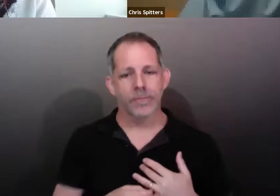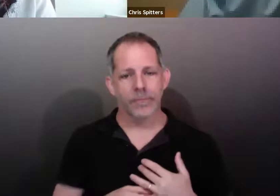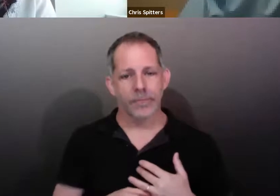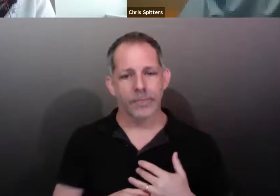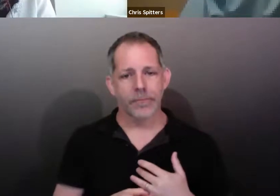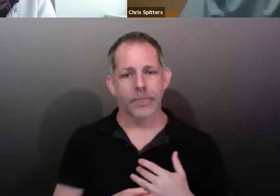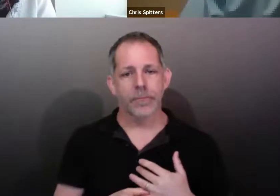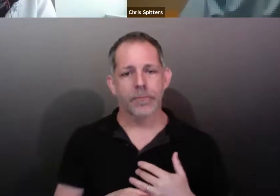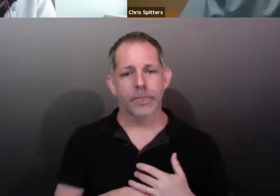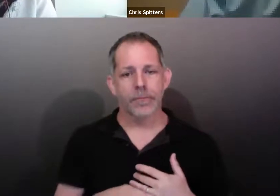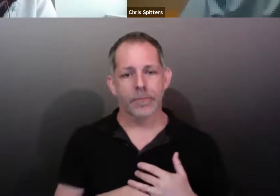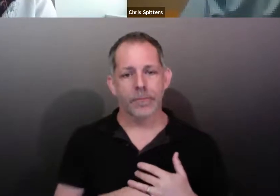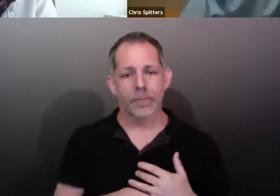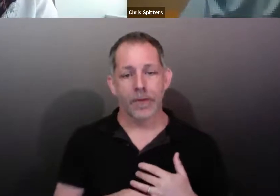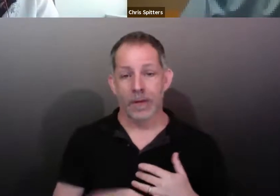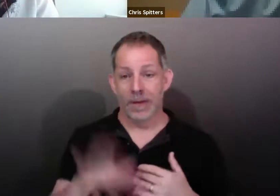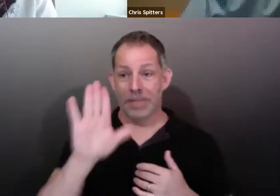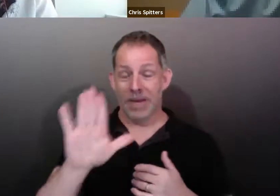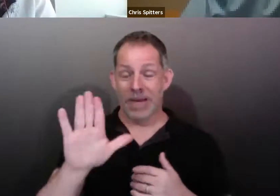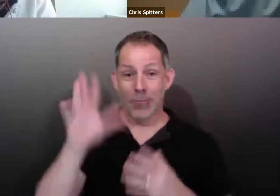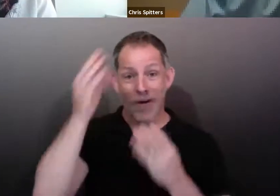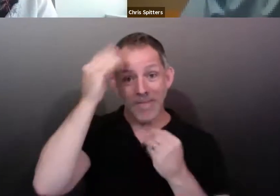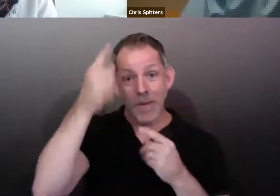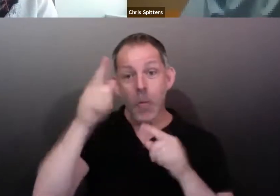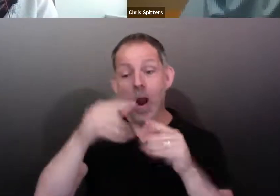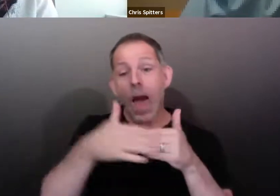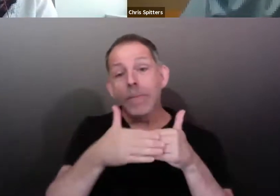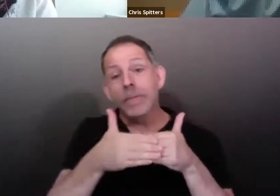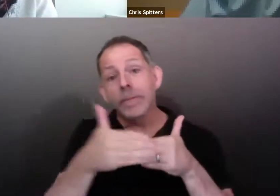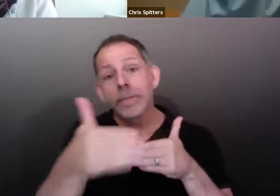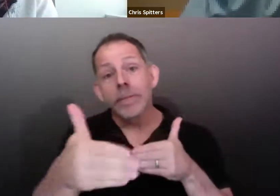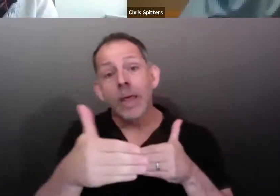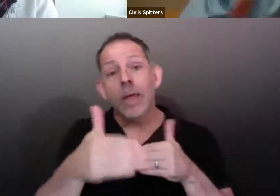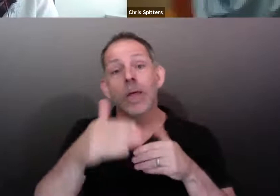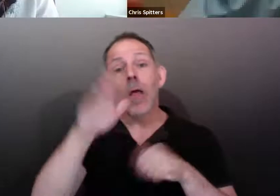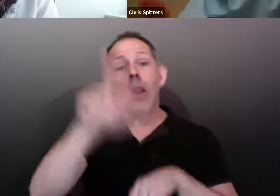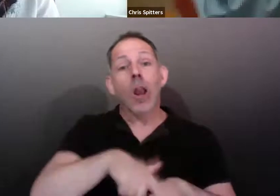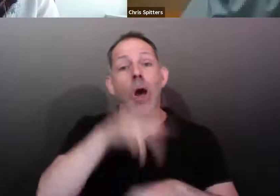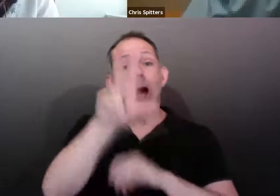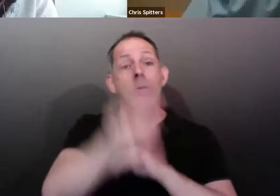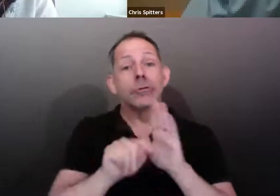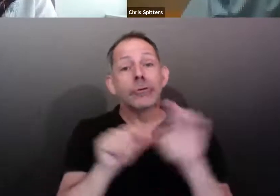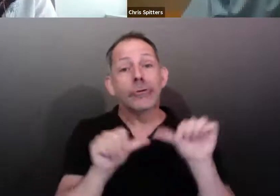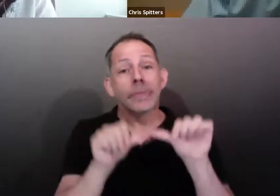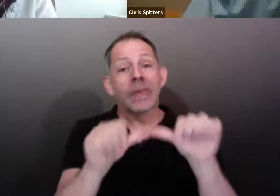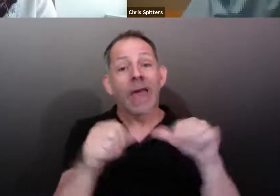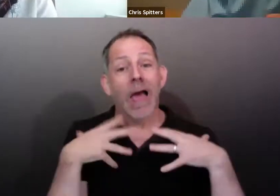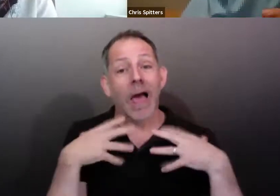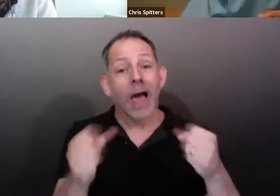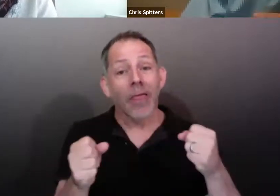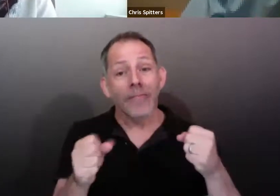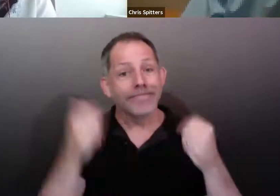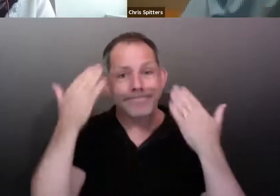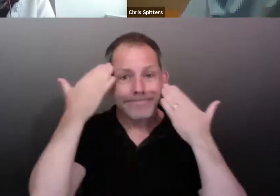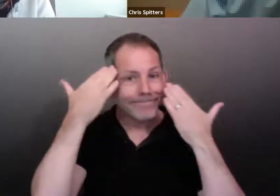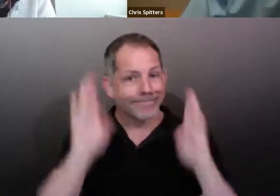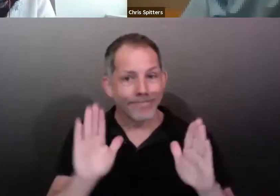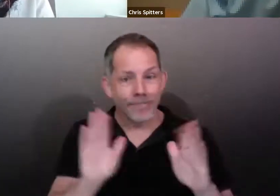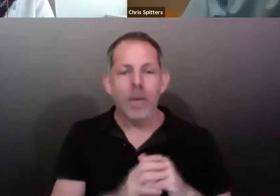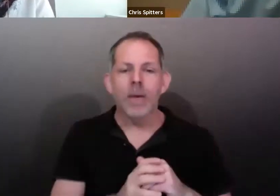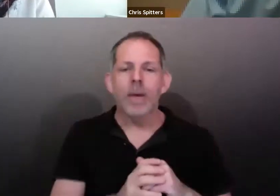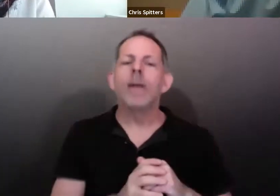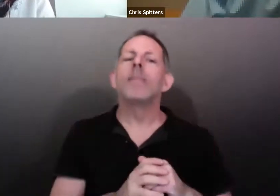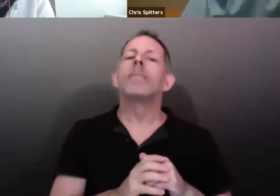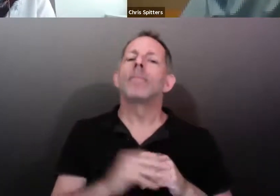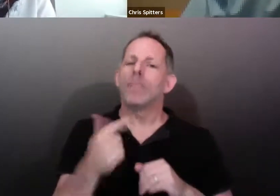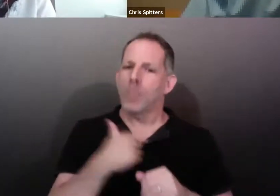people are recovering from COVID, but we're certainly learning from stories like yours, as well as what's being published in the medical